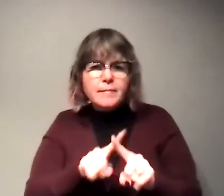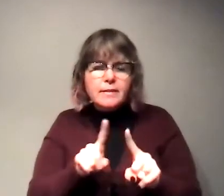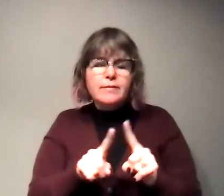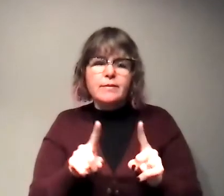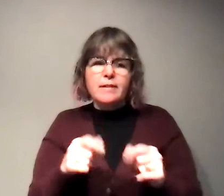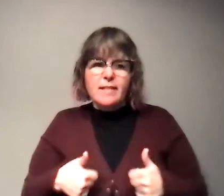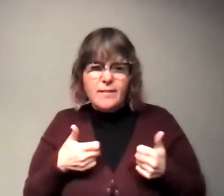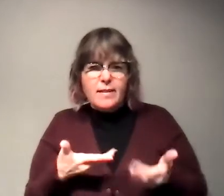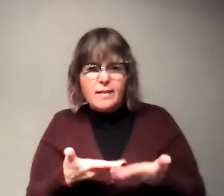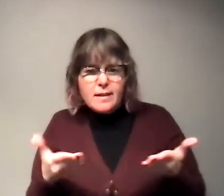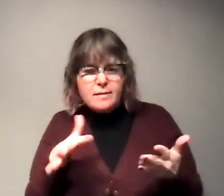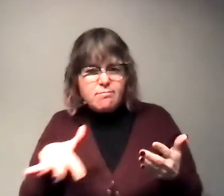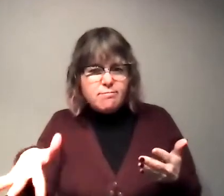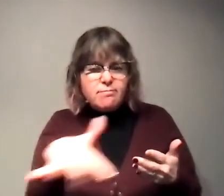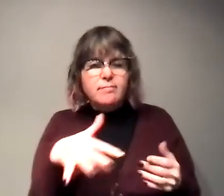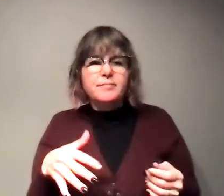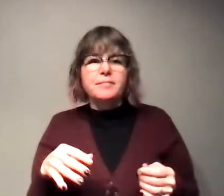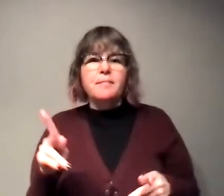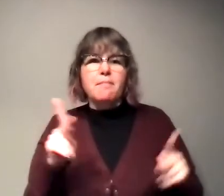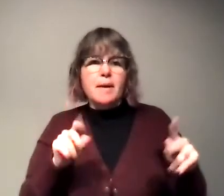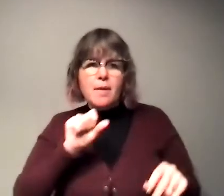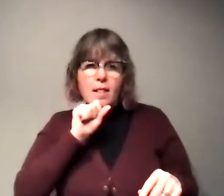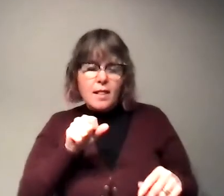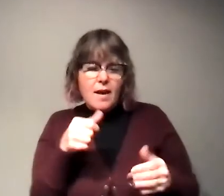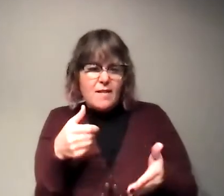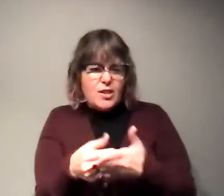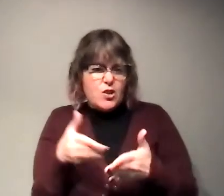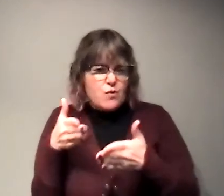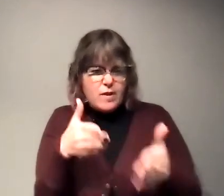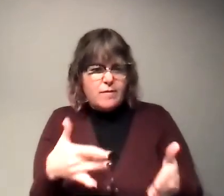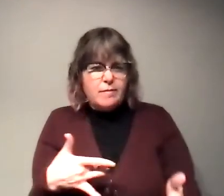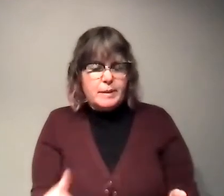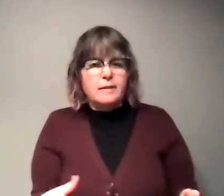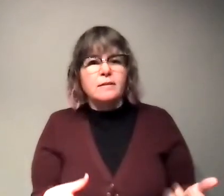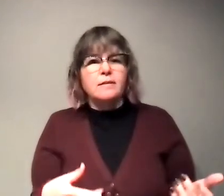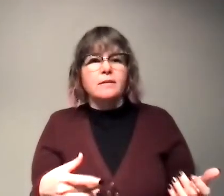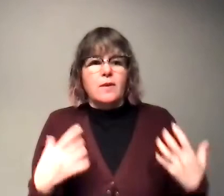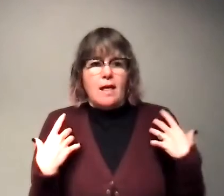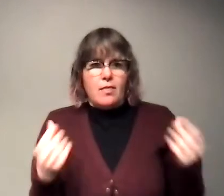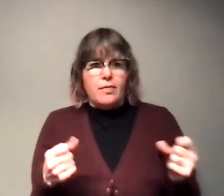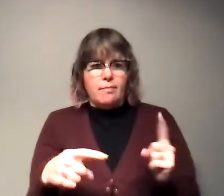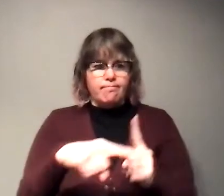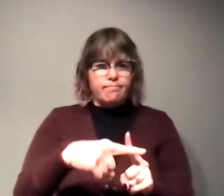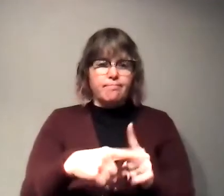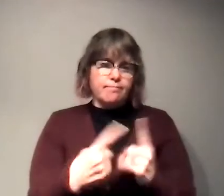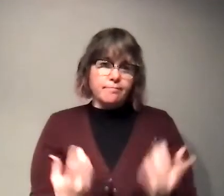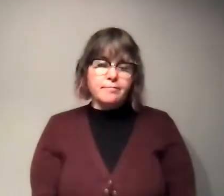creatures that are there. I think people love spending time near rivers usually, and it's a really healthy thing for everybody to